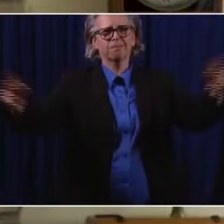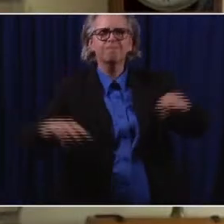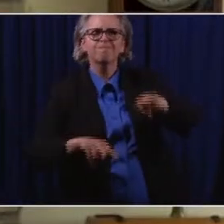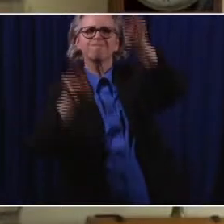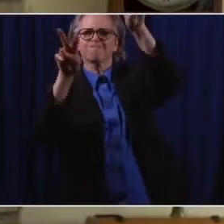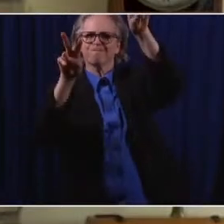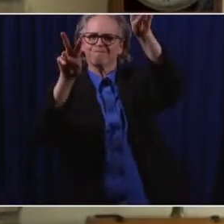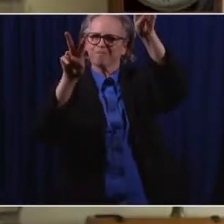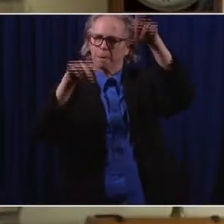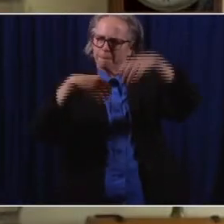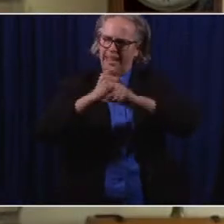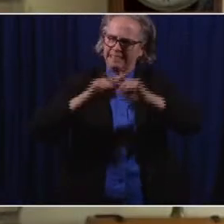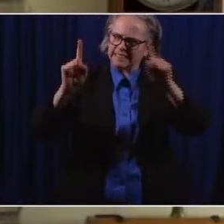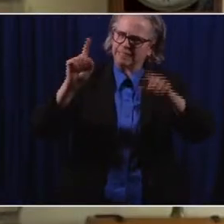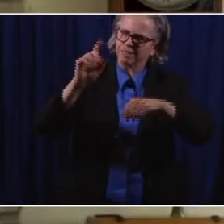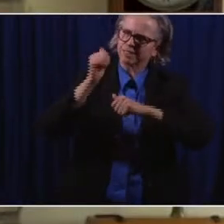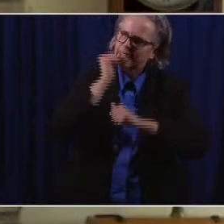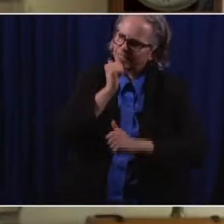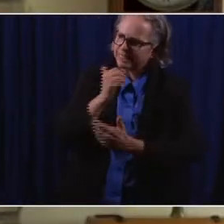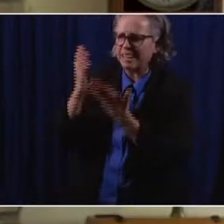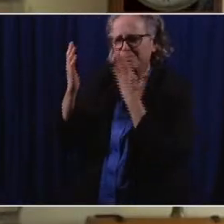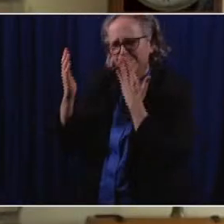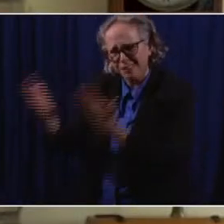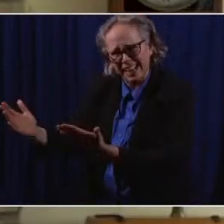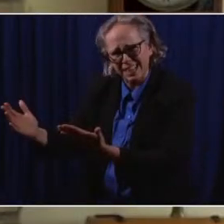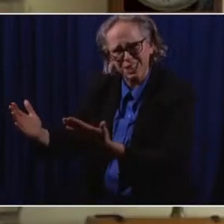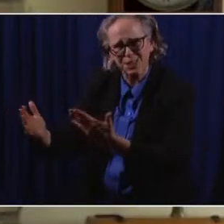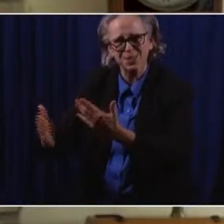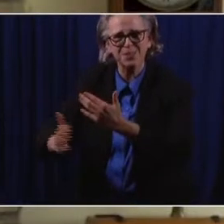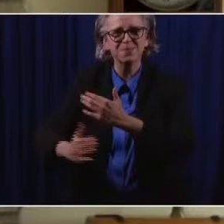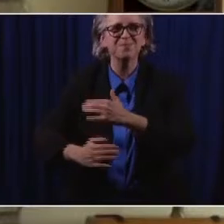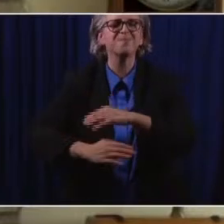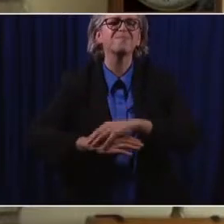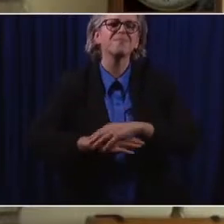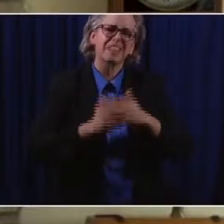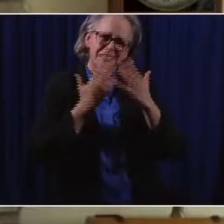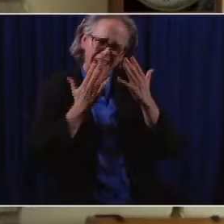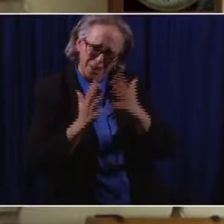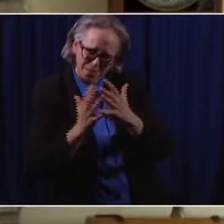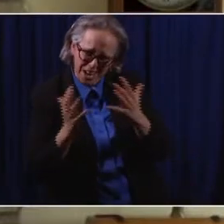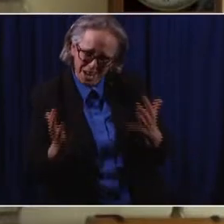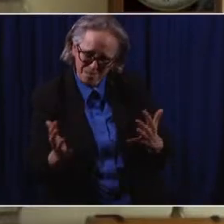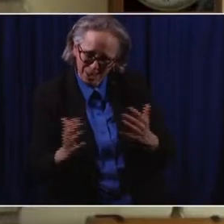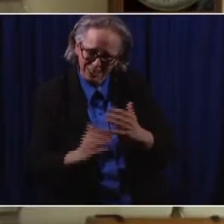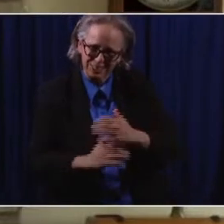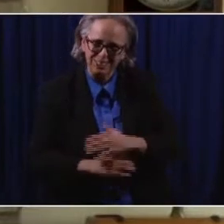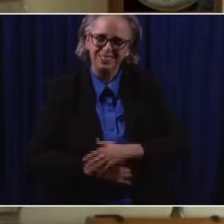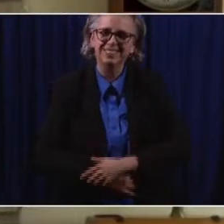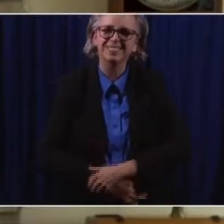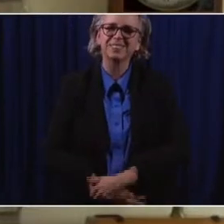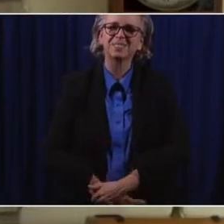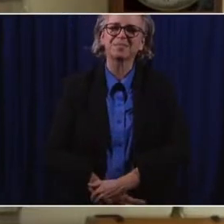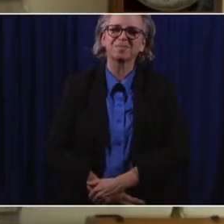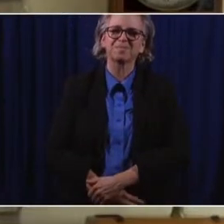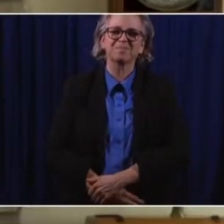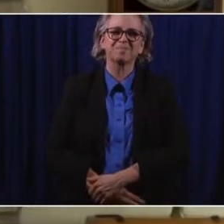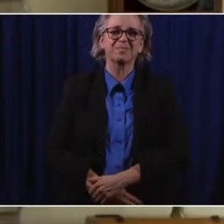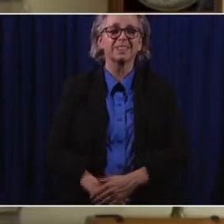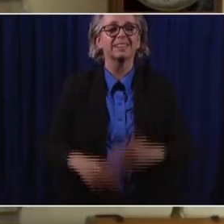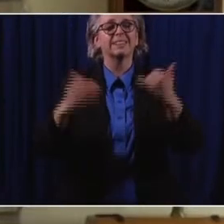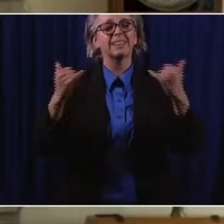every single day. Anthony, thank you. Appreciate it. Thank you, Thank you very much. Eric, let's go and look at the